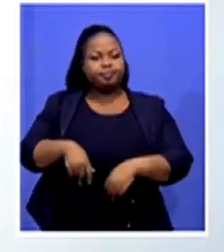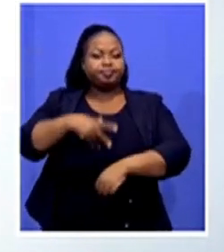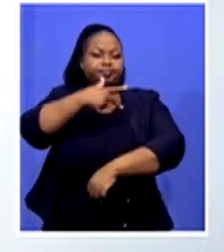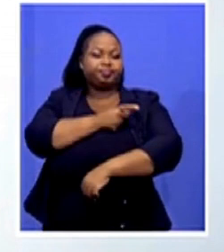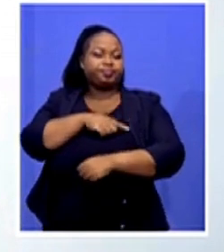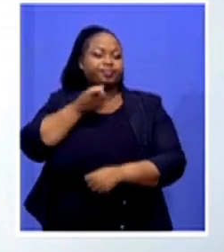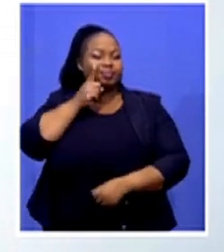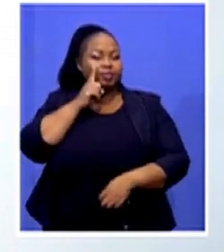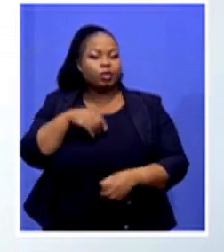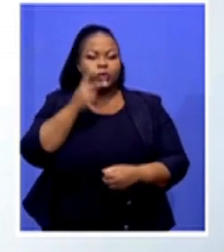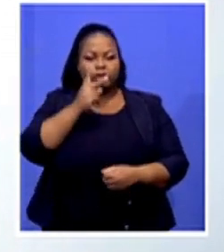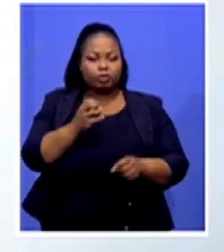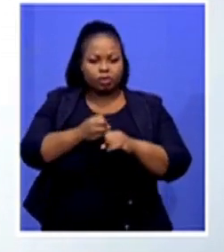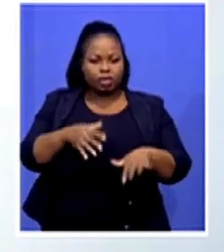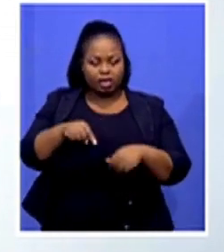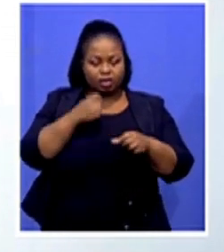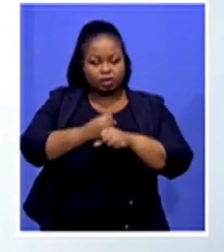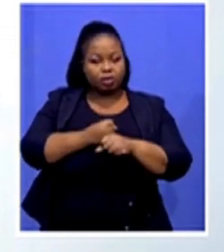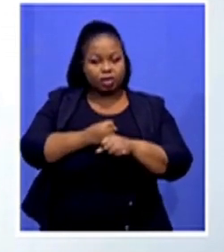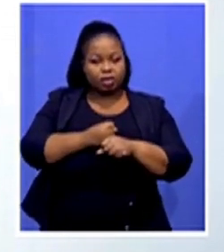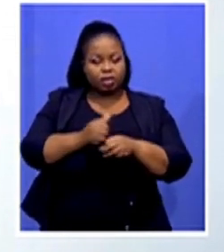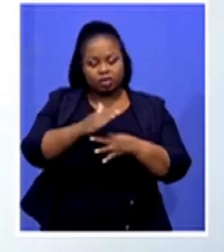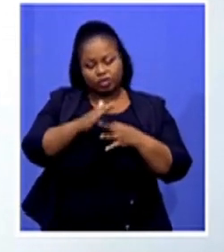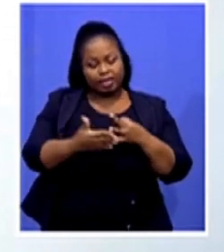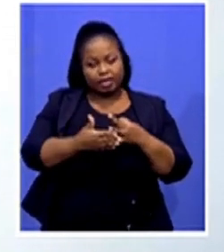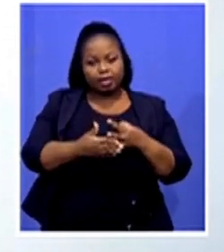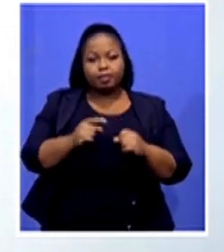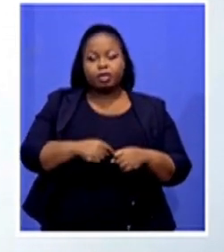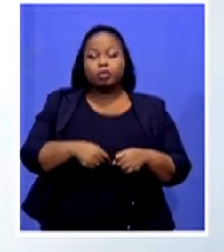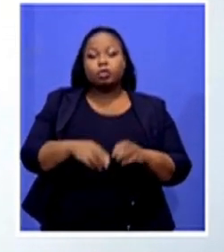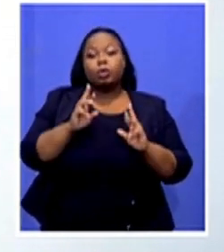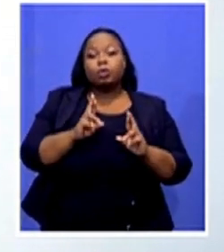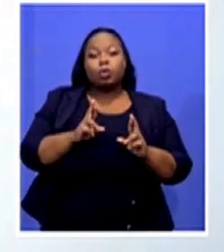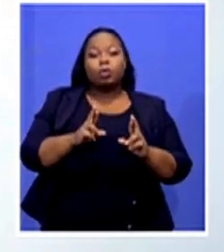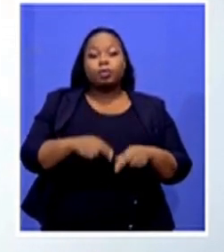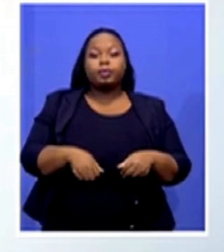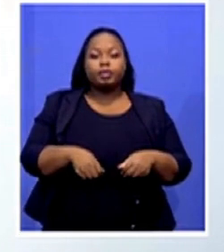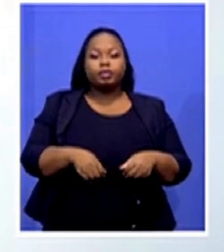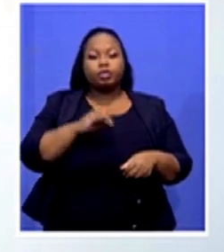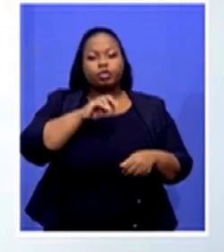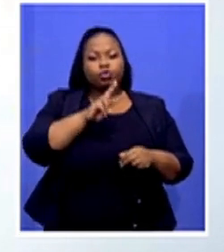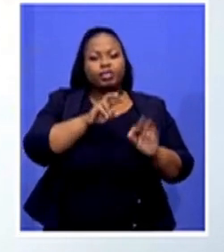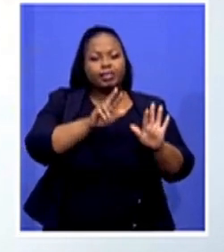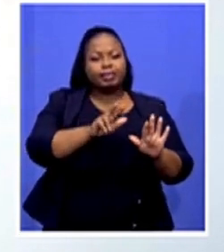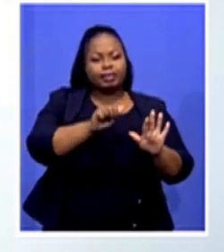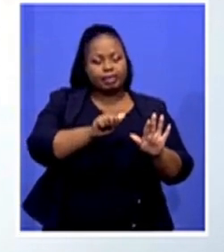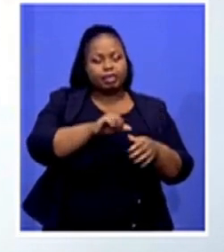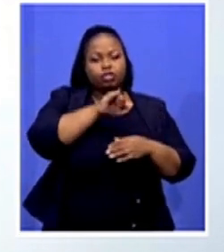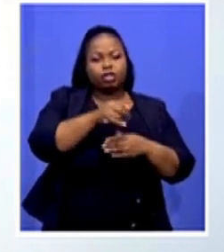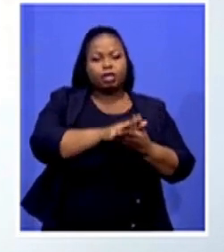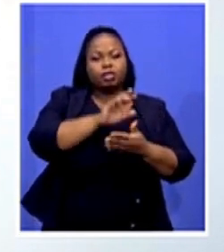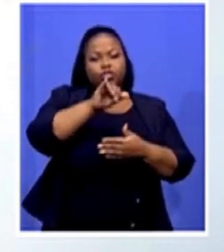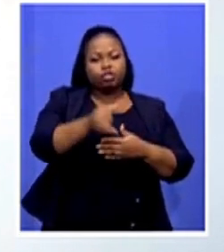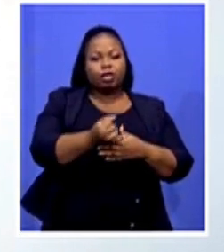soon we hope the AD26 J&J program will start, as well as an AD5 program that